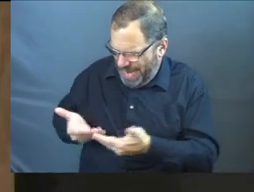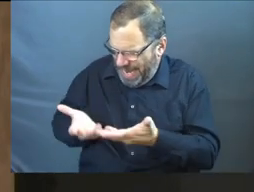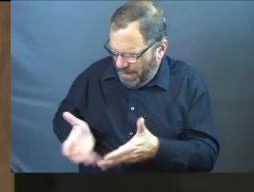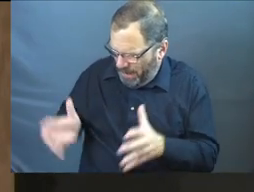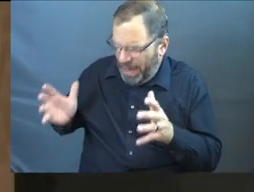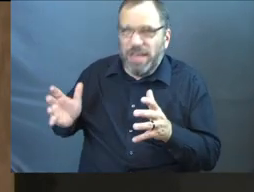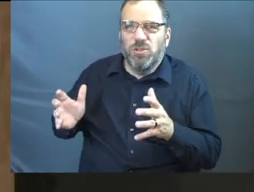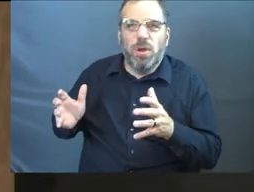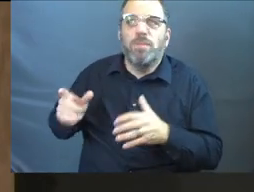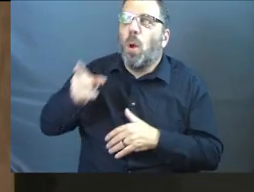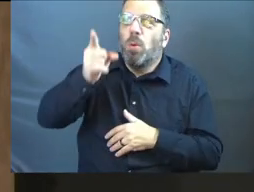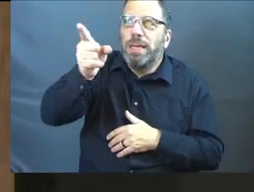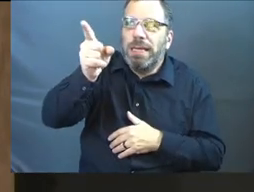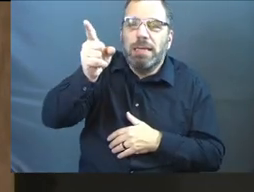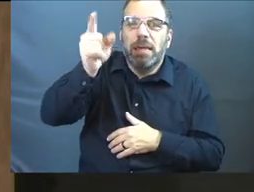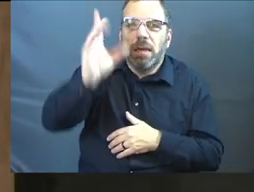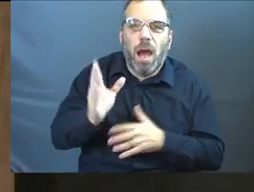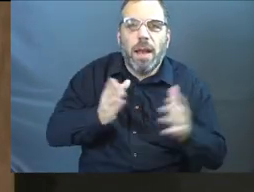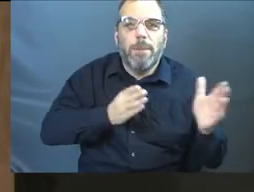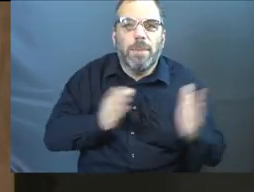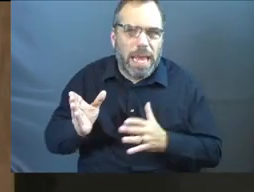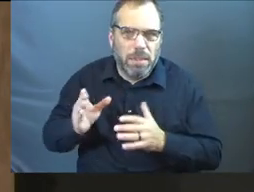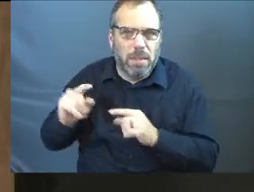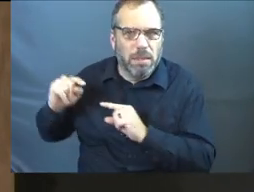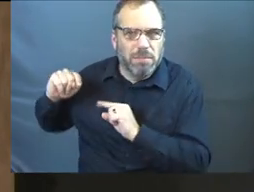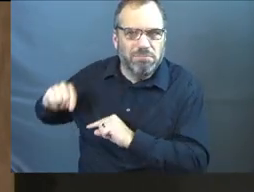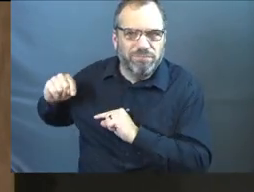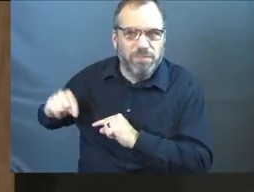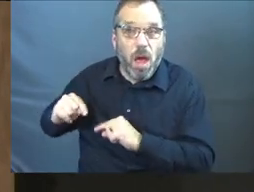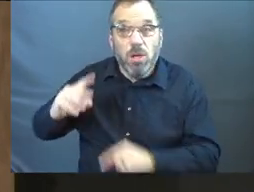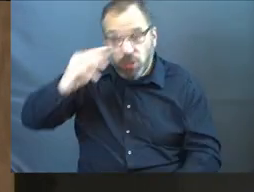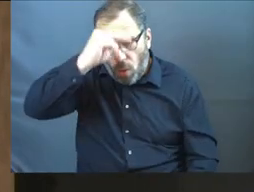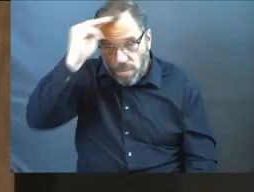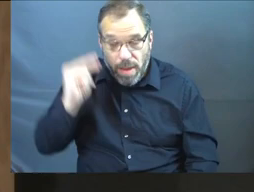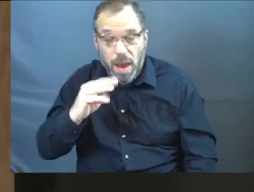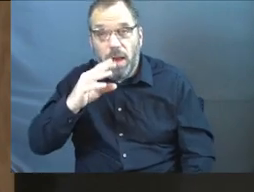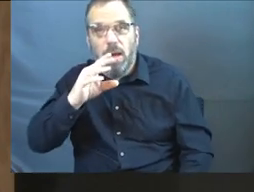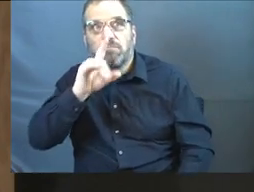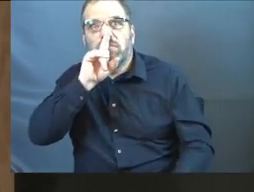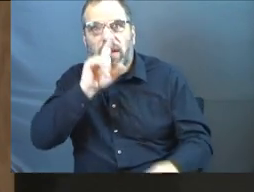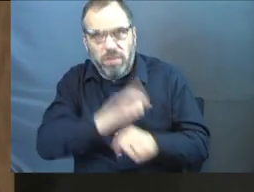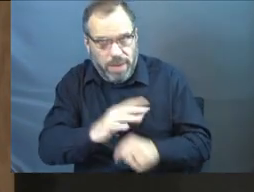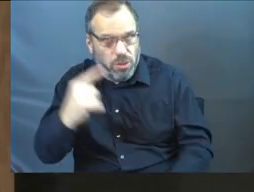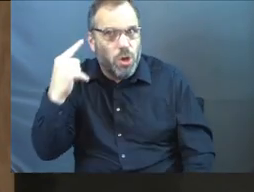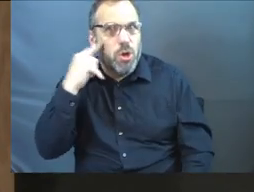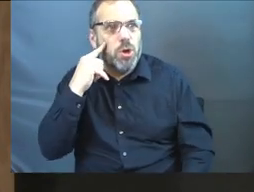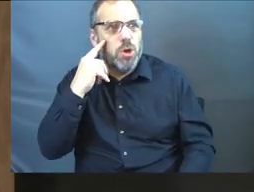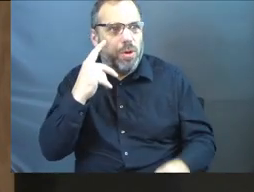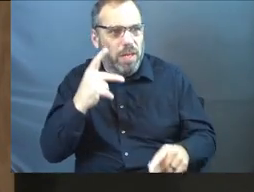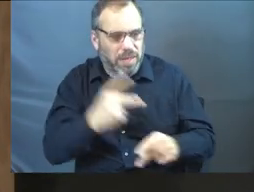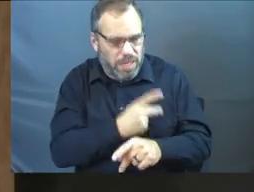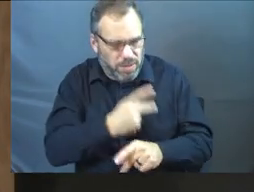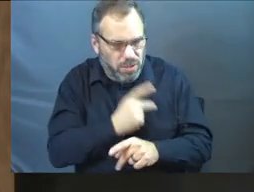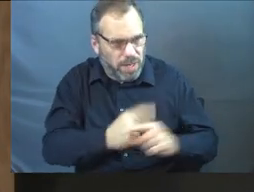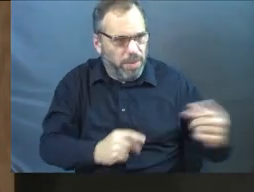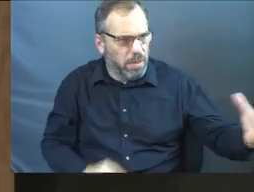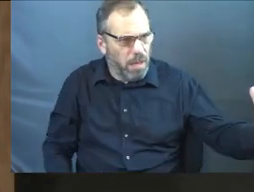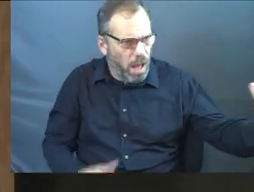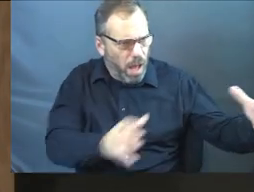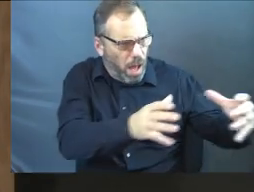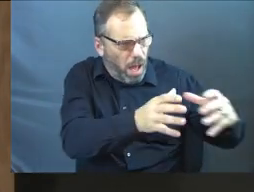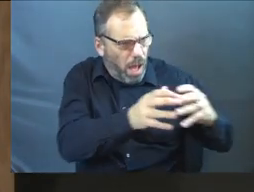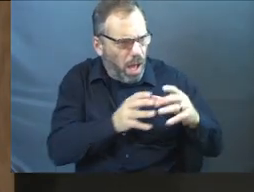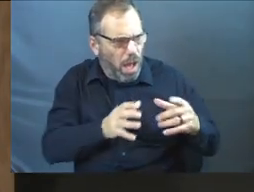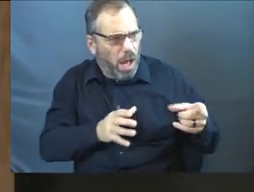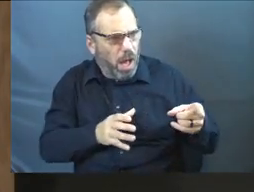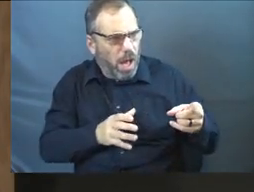where God planned it to happen. Mary received confirmation from the arrival of the shepherds that God was with her every single step of the